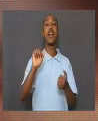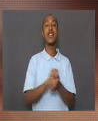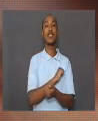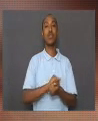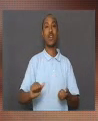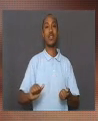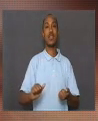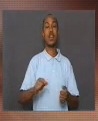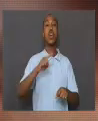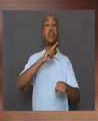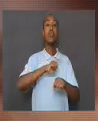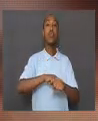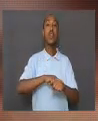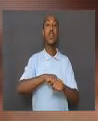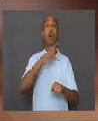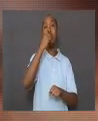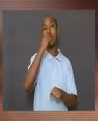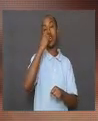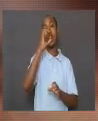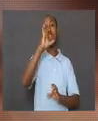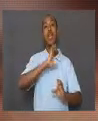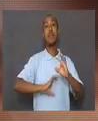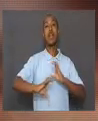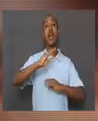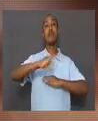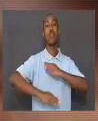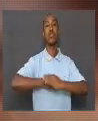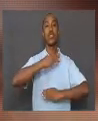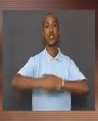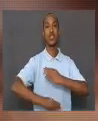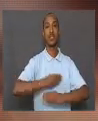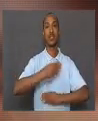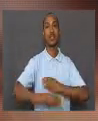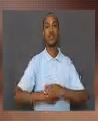destroyed during ordinary chemical processes.